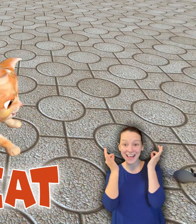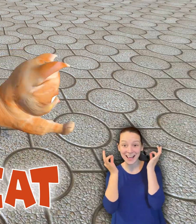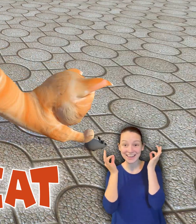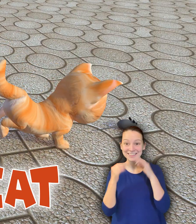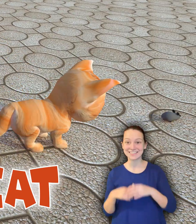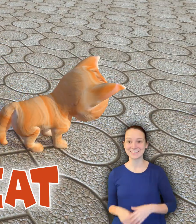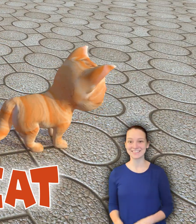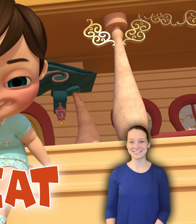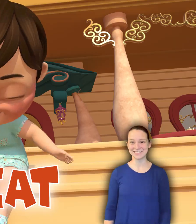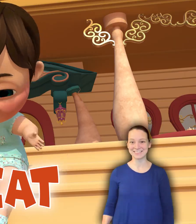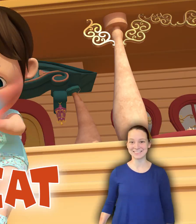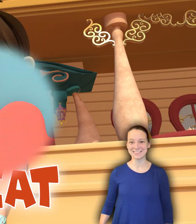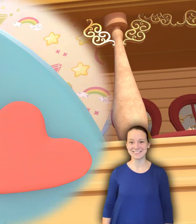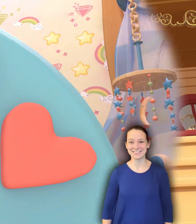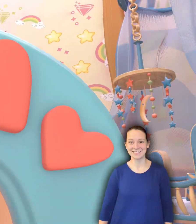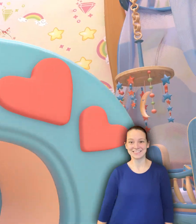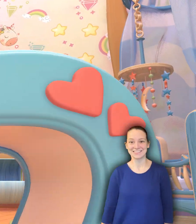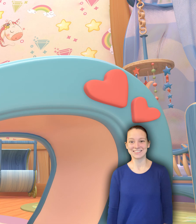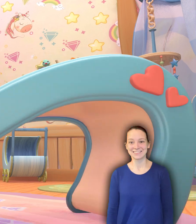kitty cat